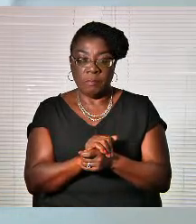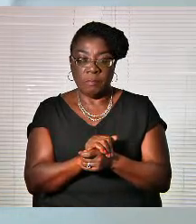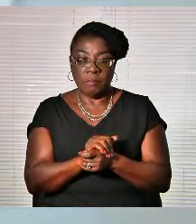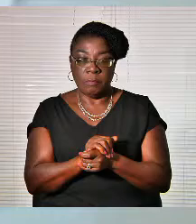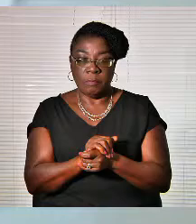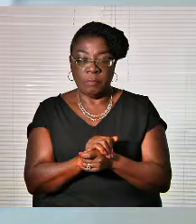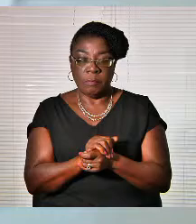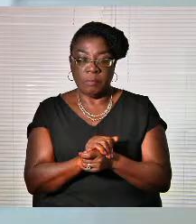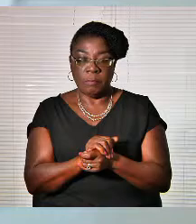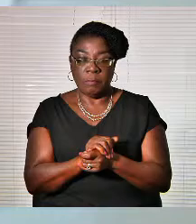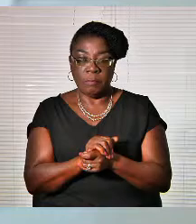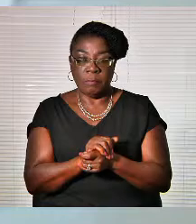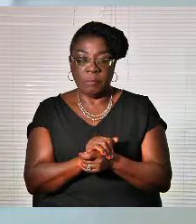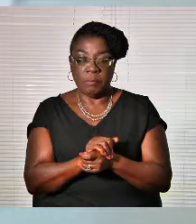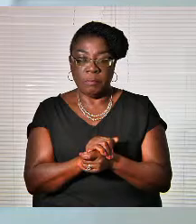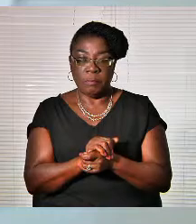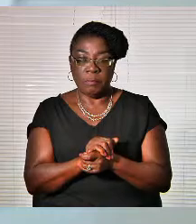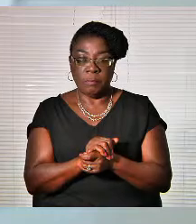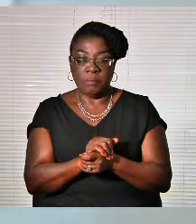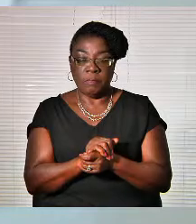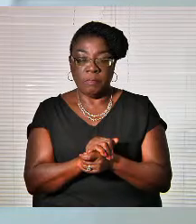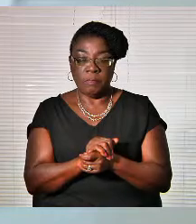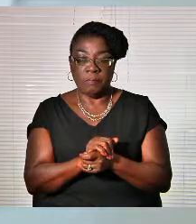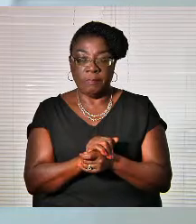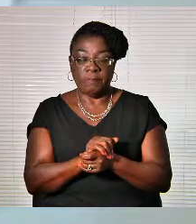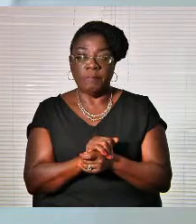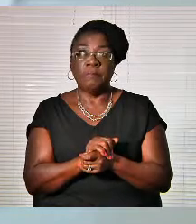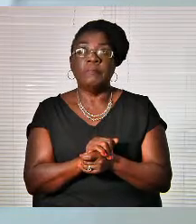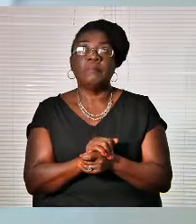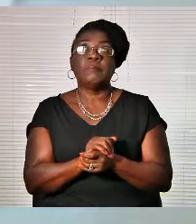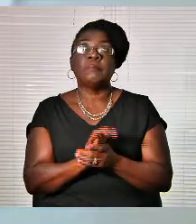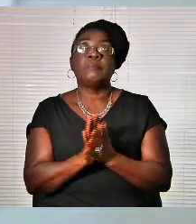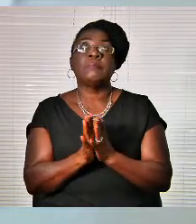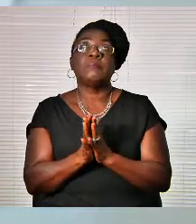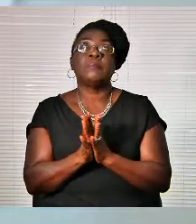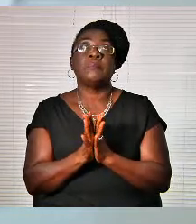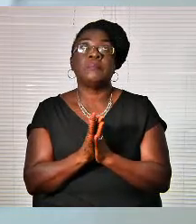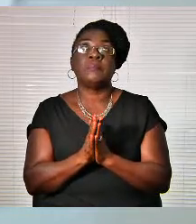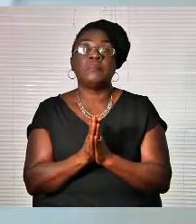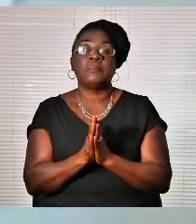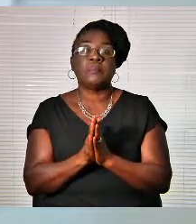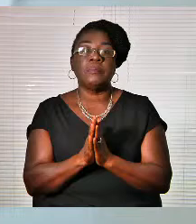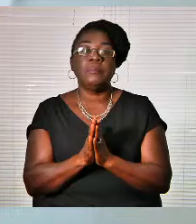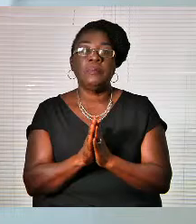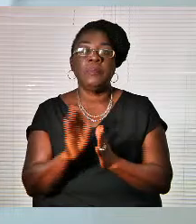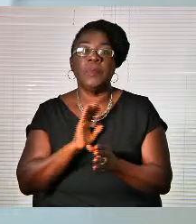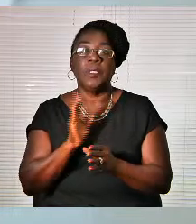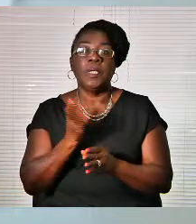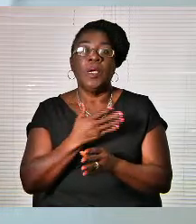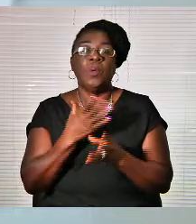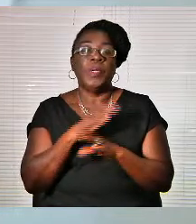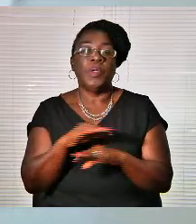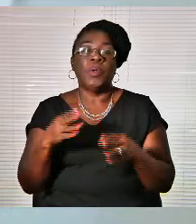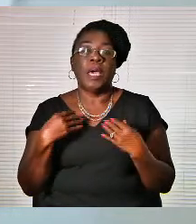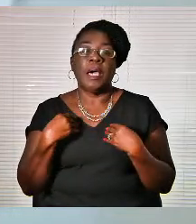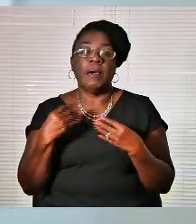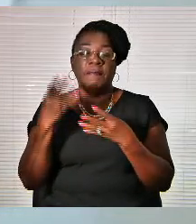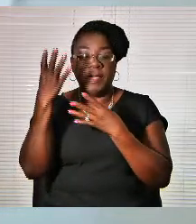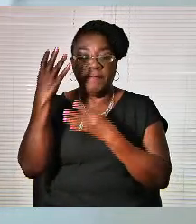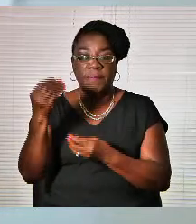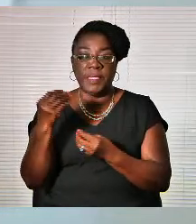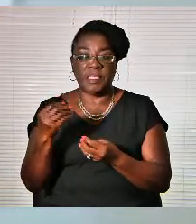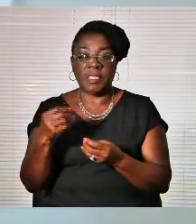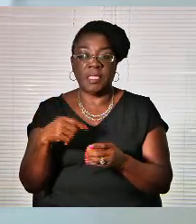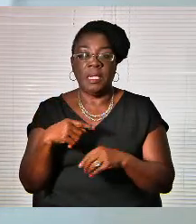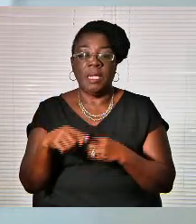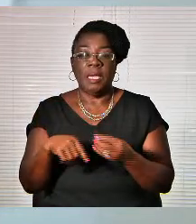cases, there is no information on strains of COVID-19. We certainly don't have information on the